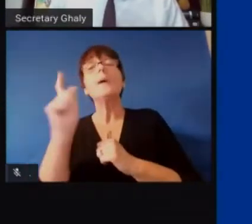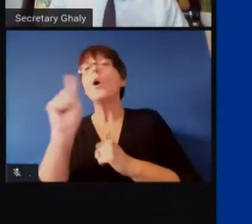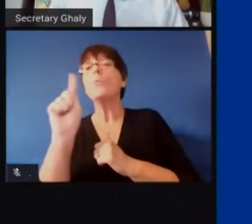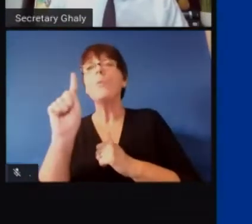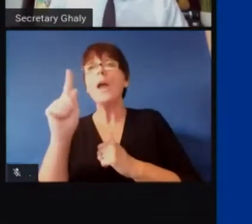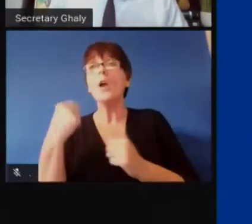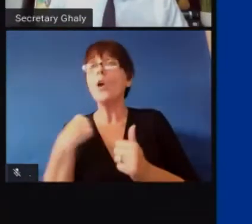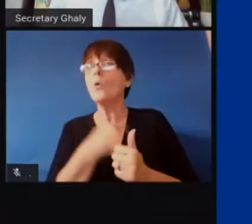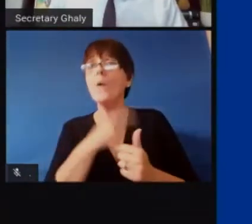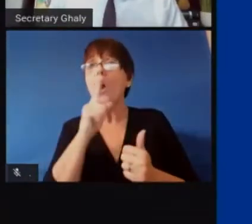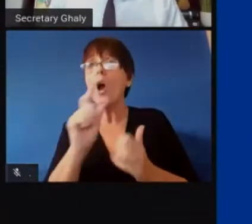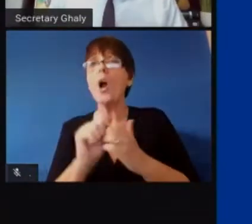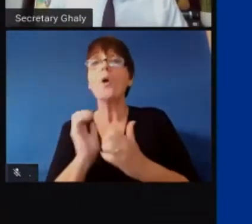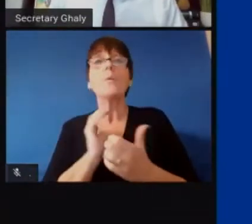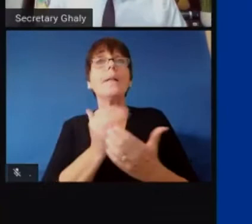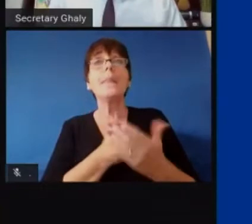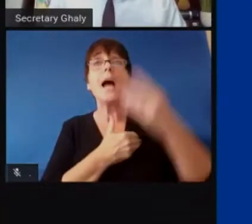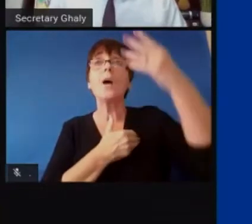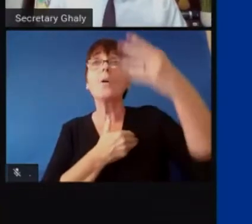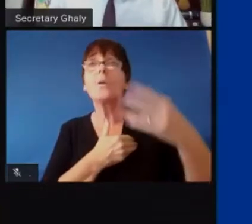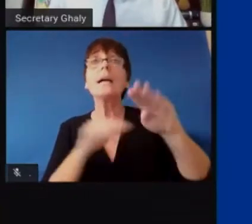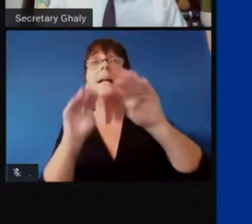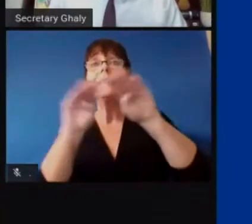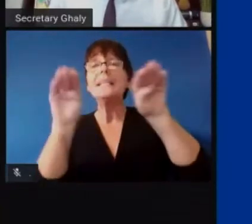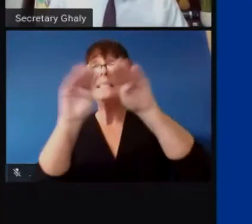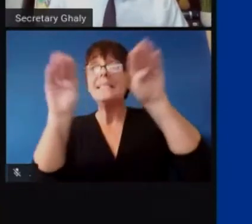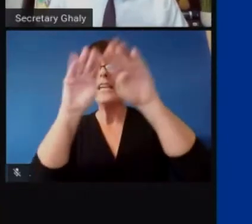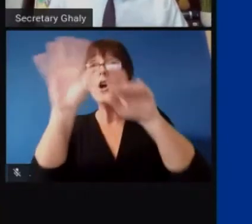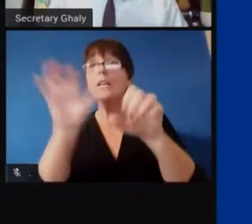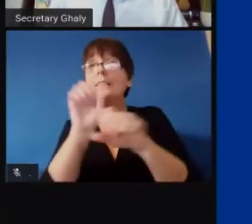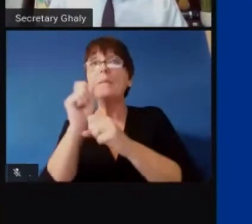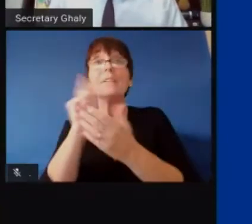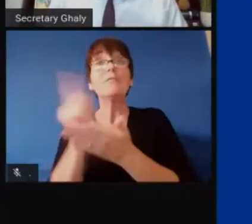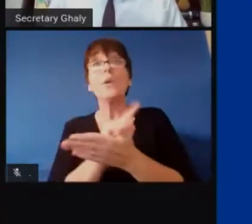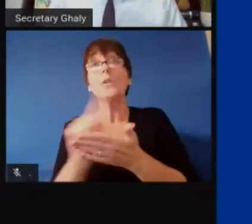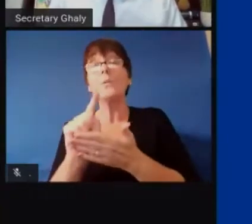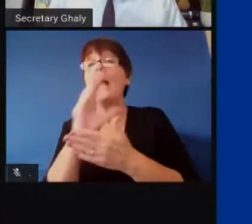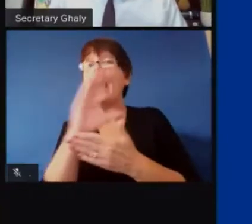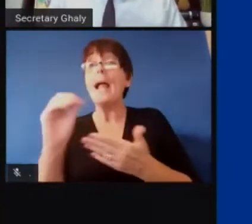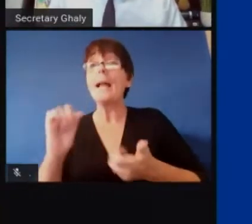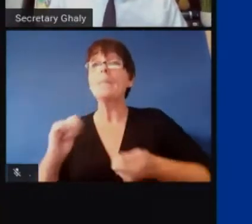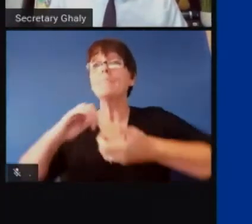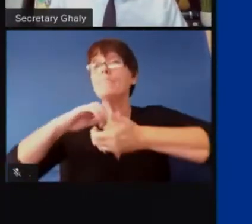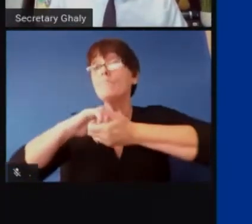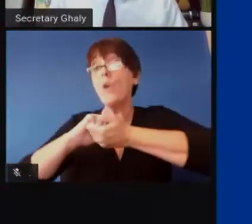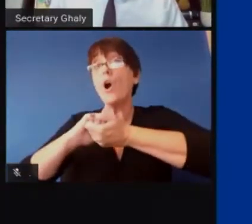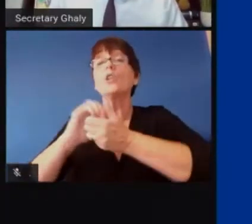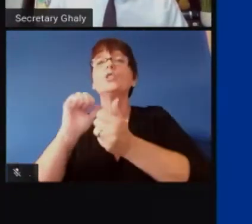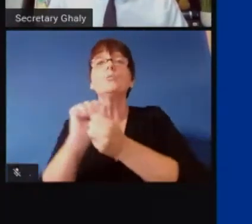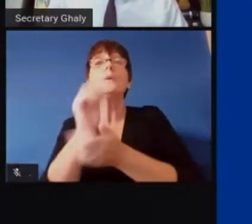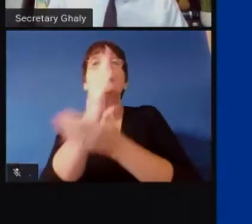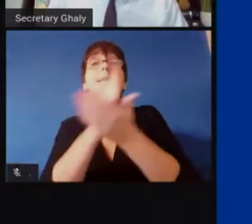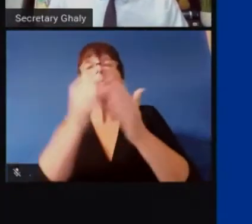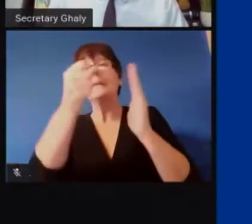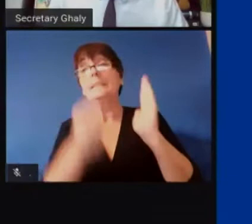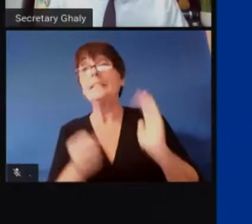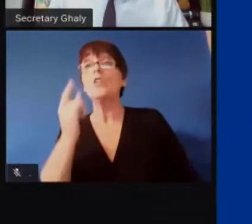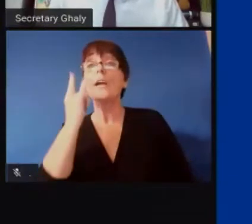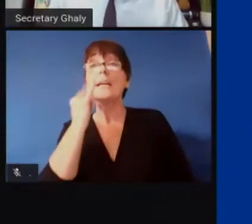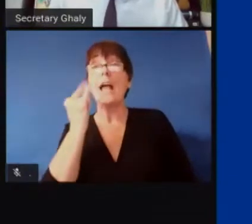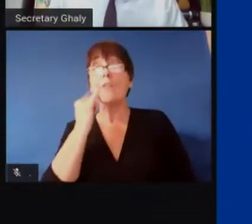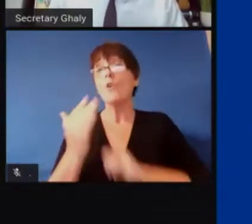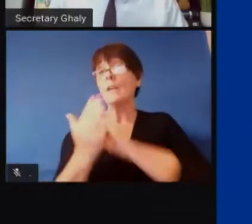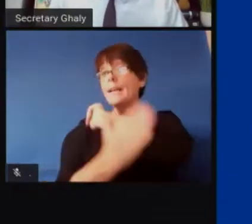are with our blueprint, the tiering assignments for the week, and a partnership with some Southern California